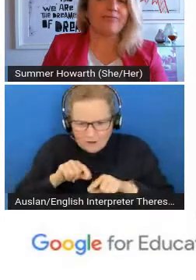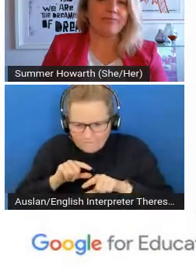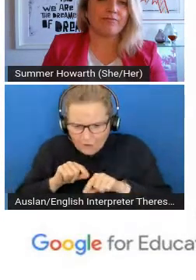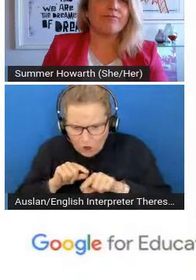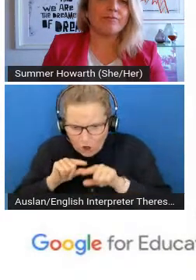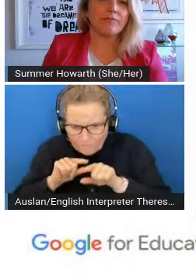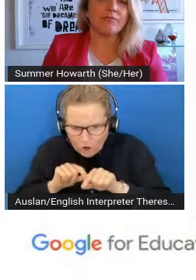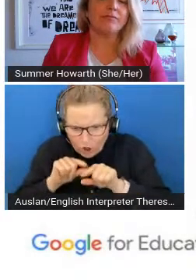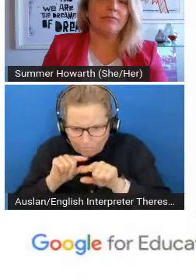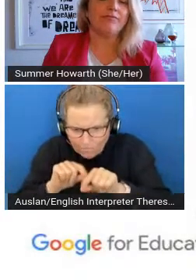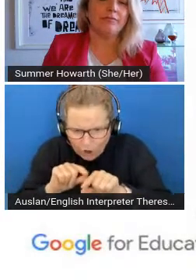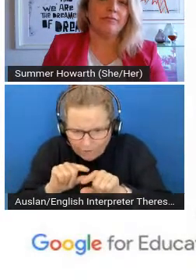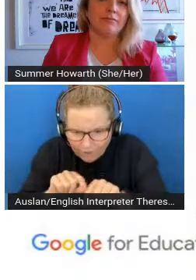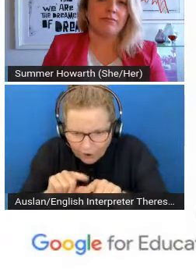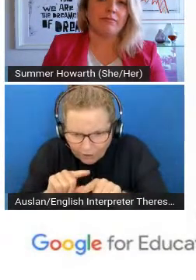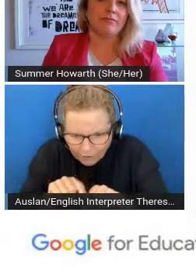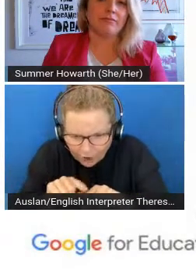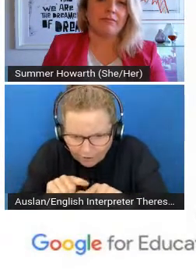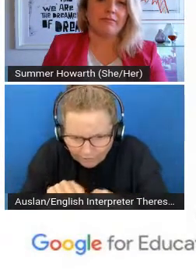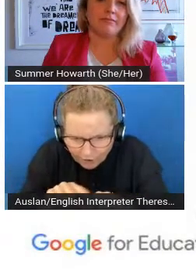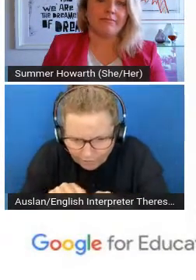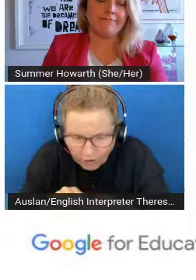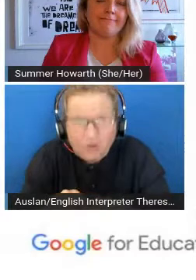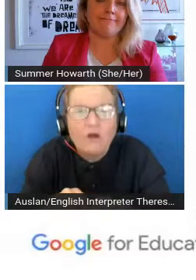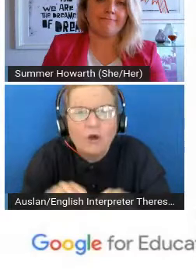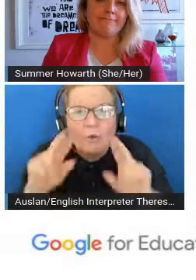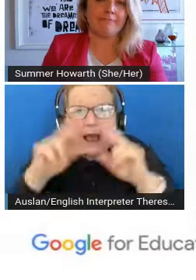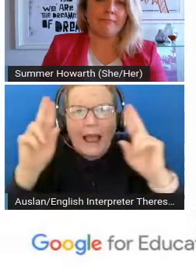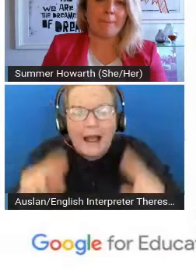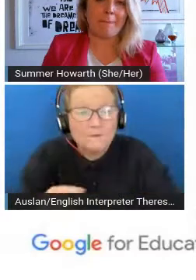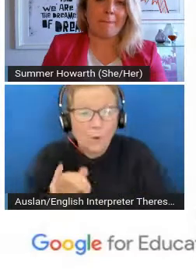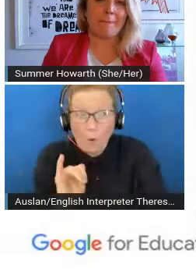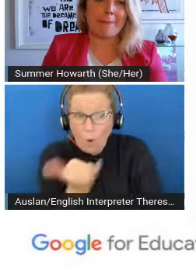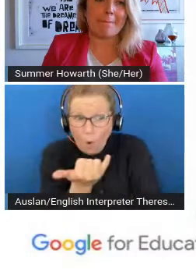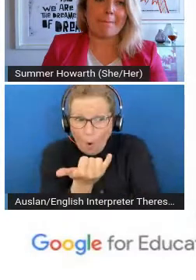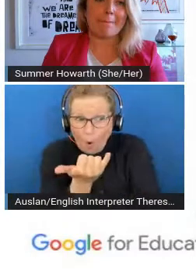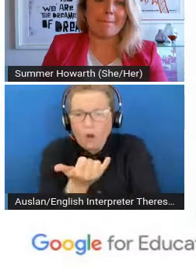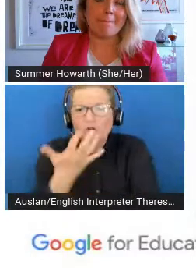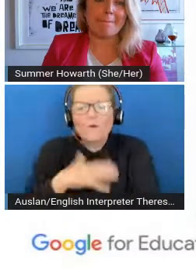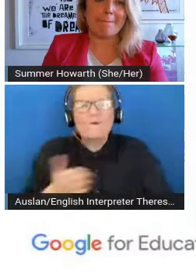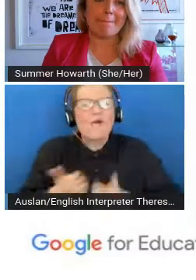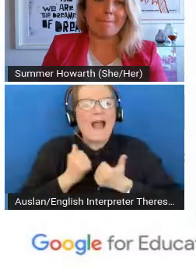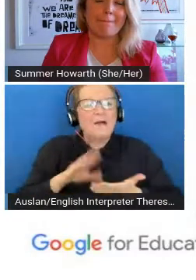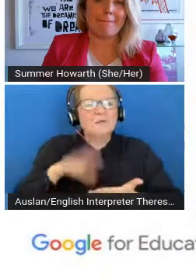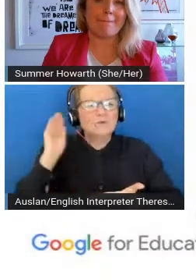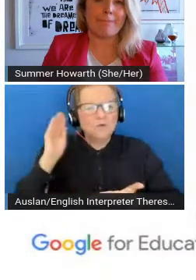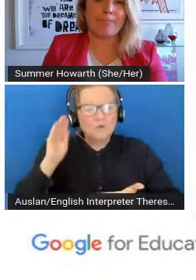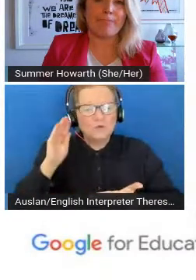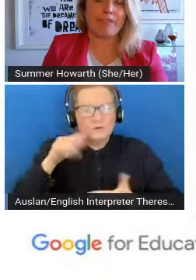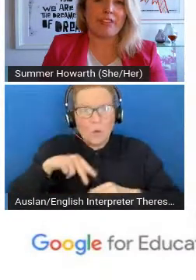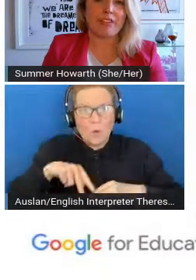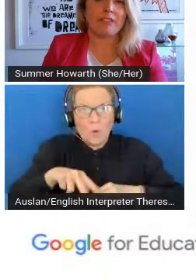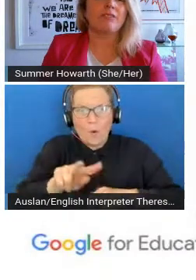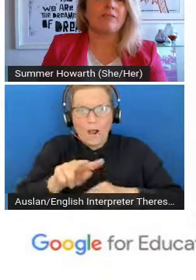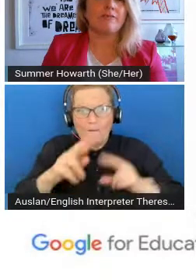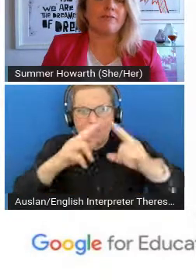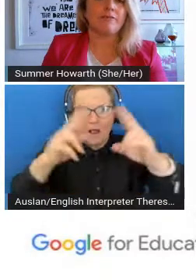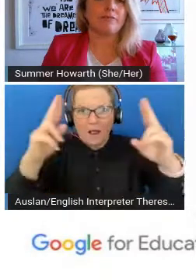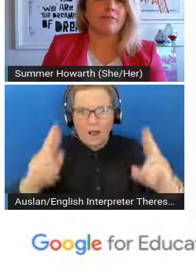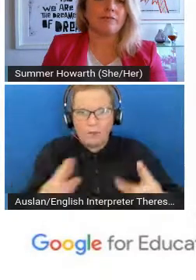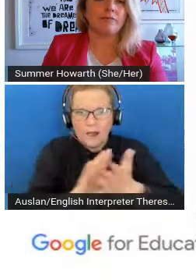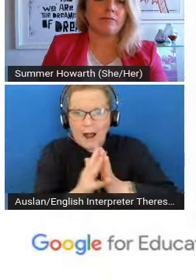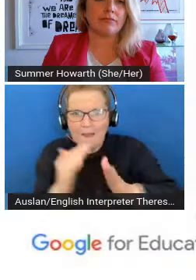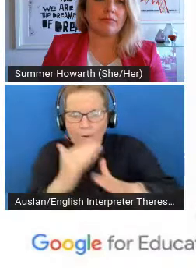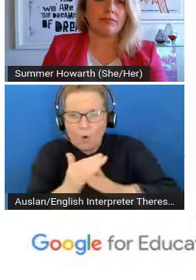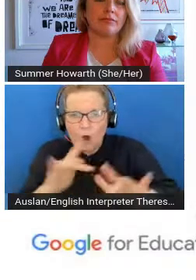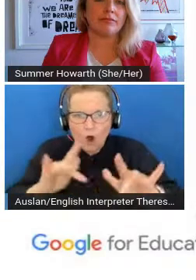for kids, or do we want to lift their head up and let them see the whole gingerbread house, even though they don't know how it all works yet? They have